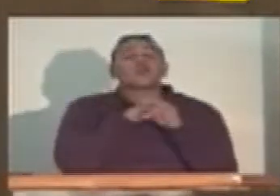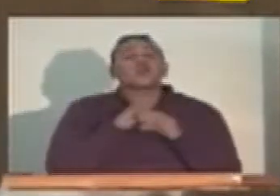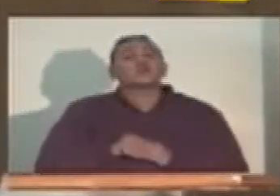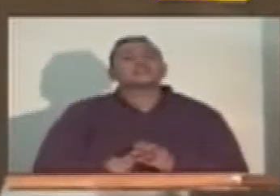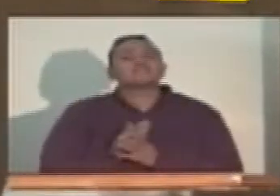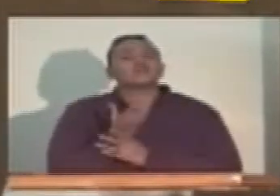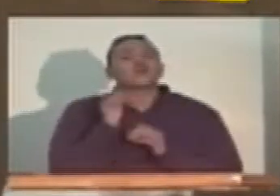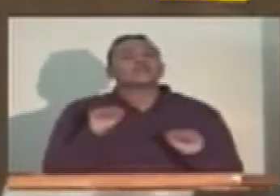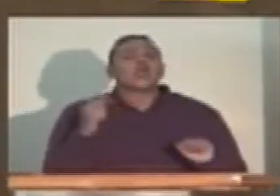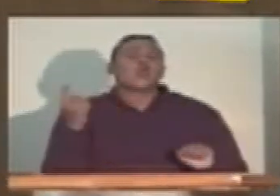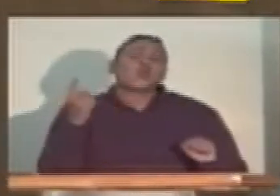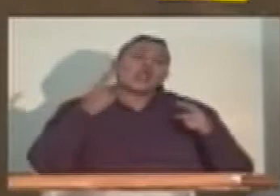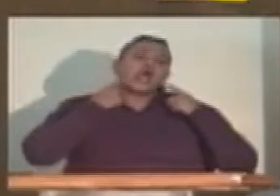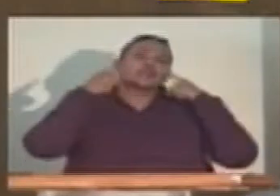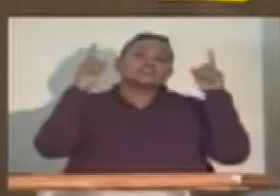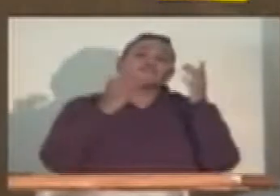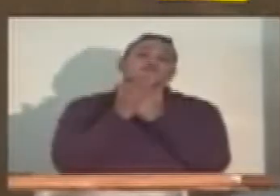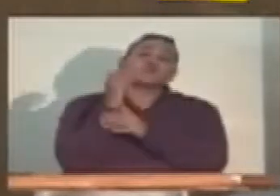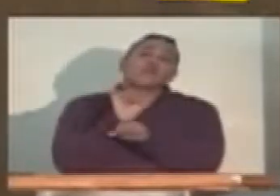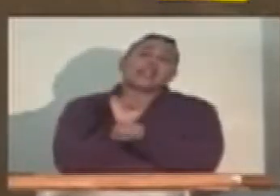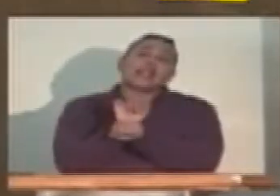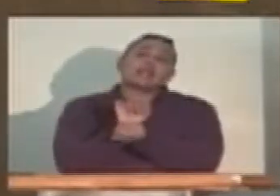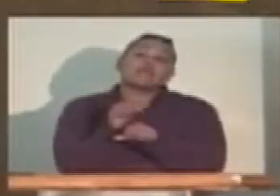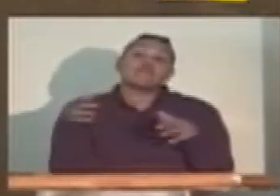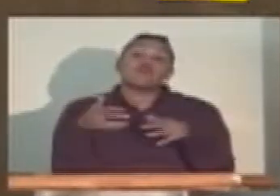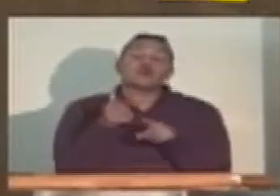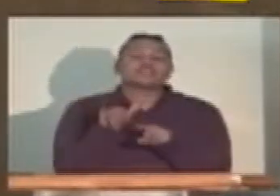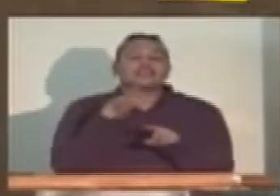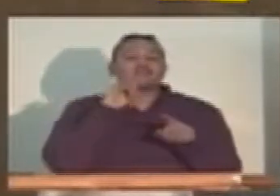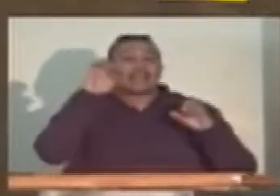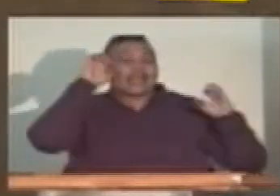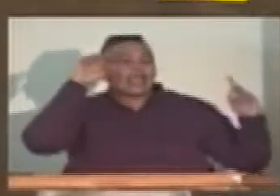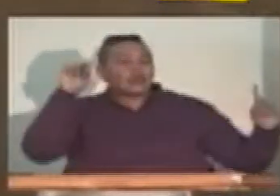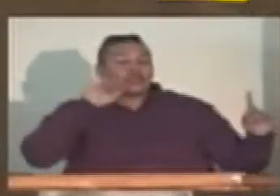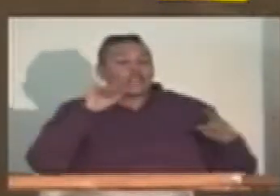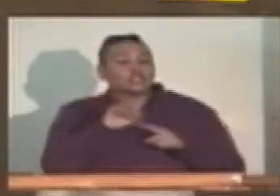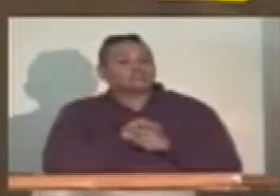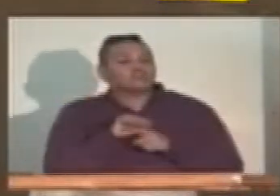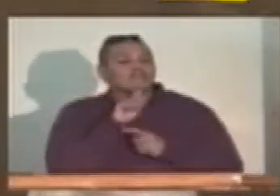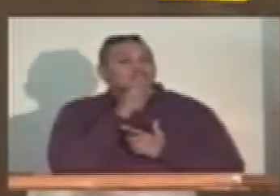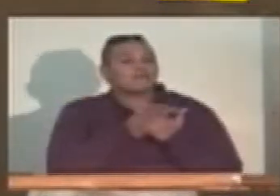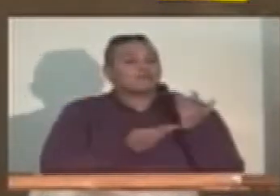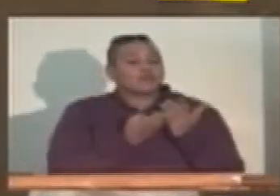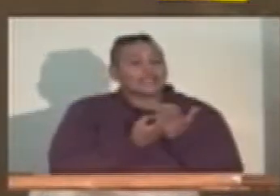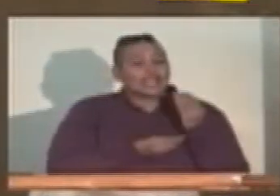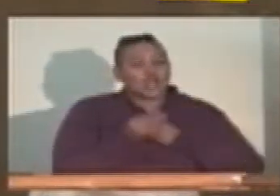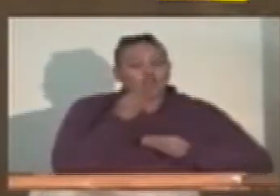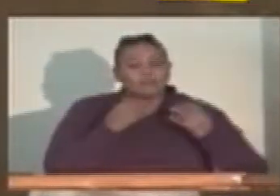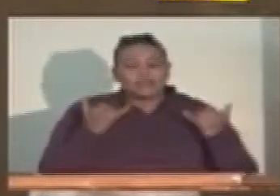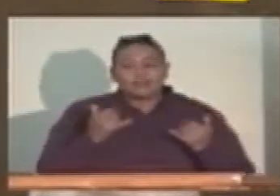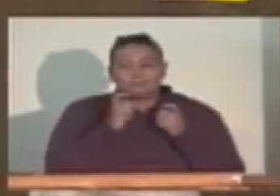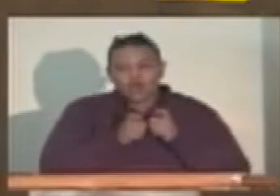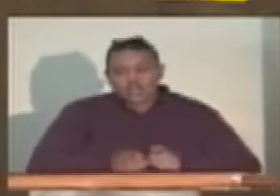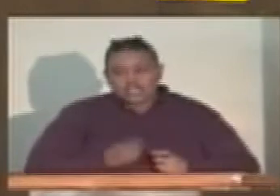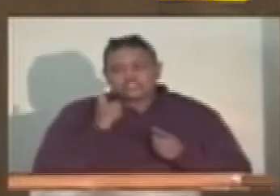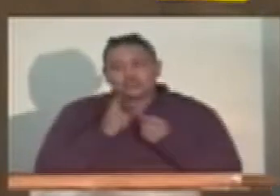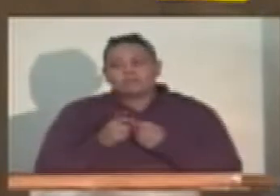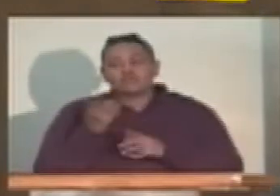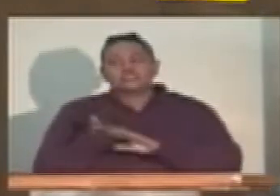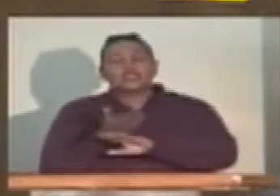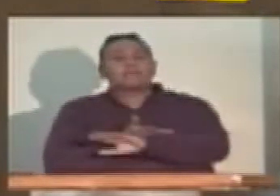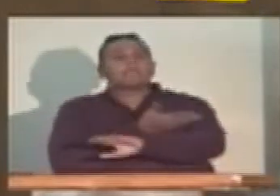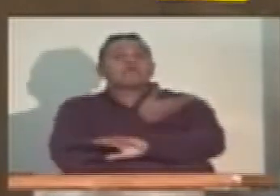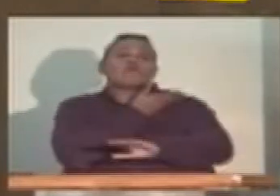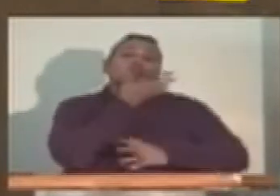can only be achieved by a labor force that is educated and trained for both economic modernization as well as